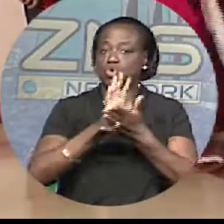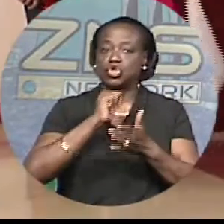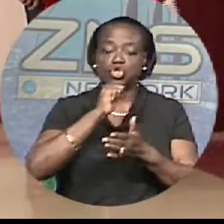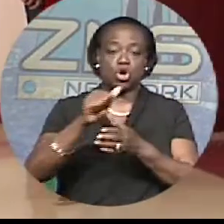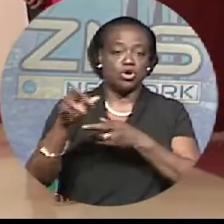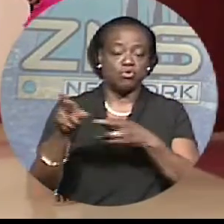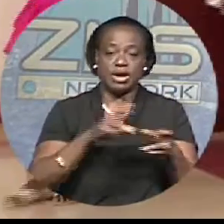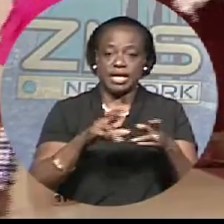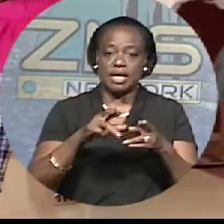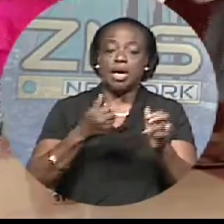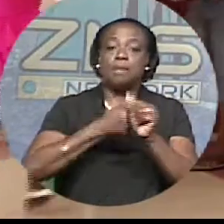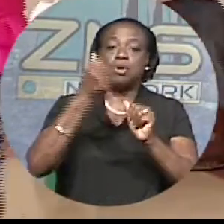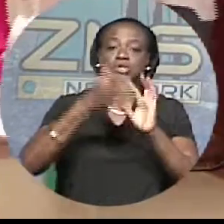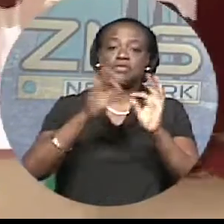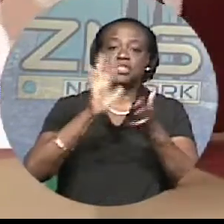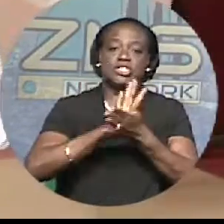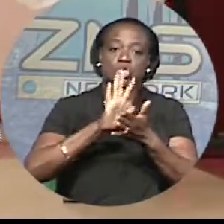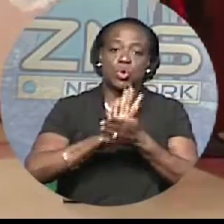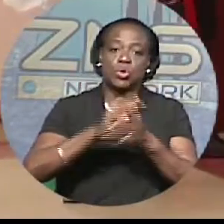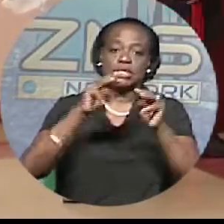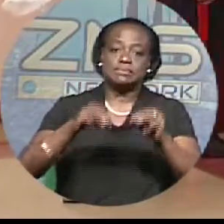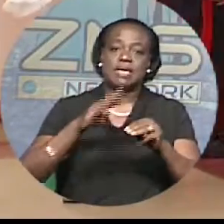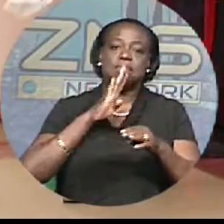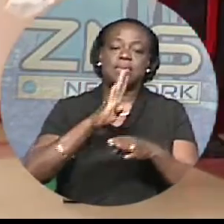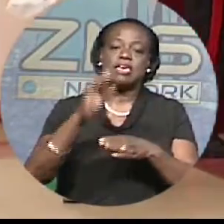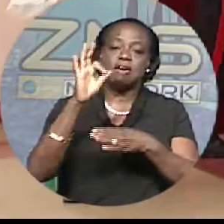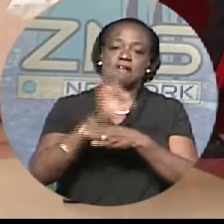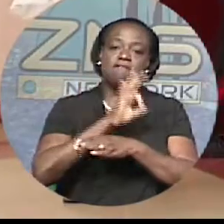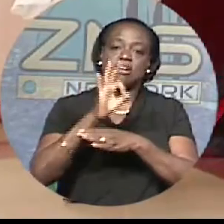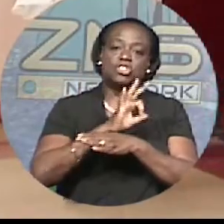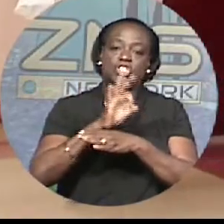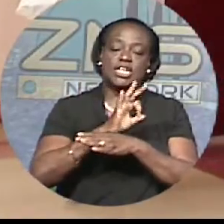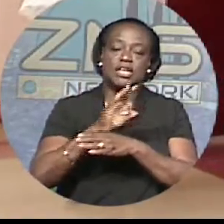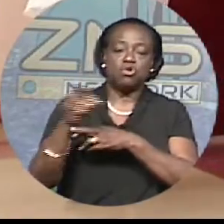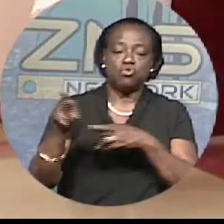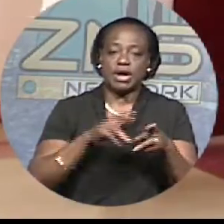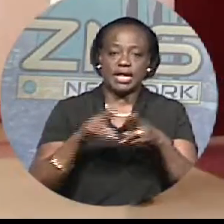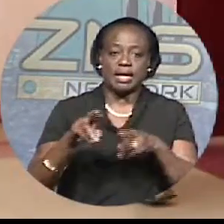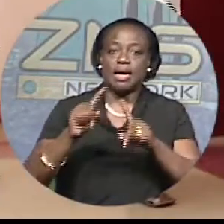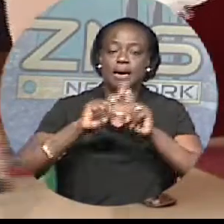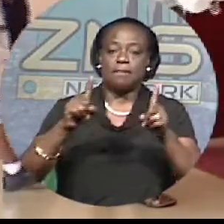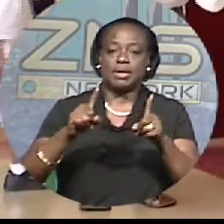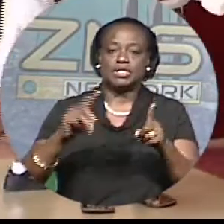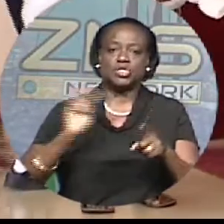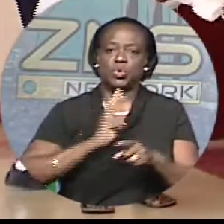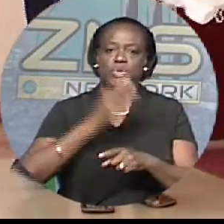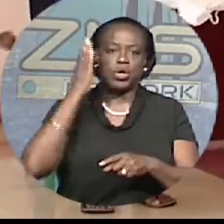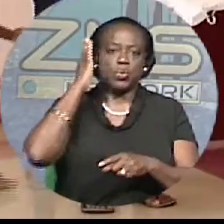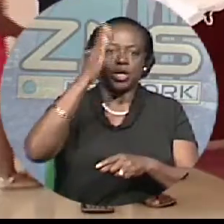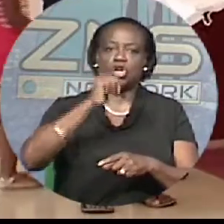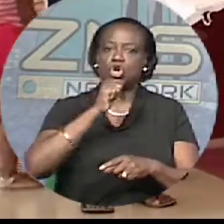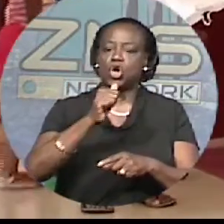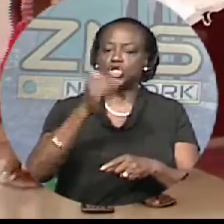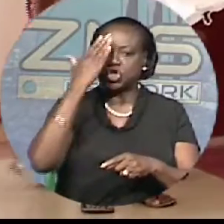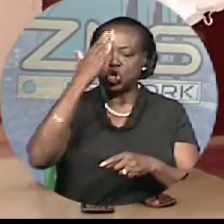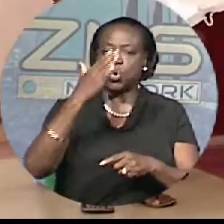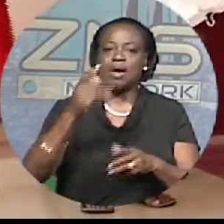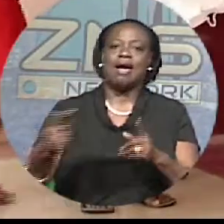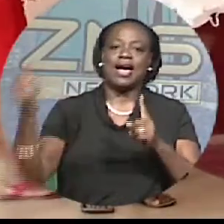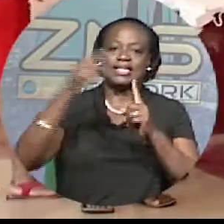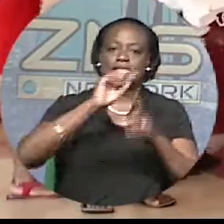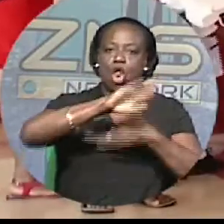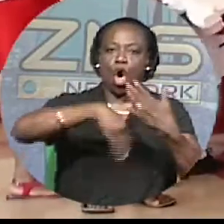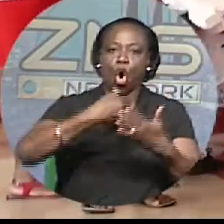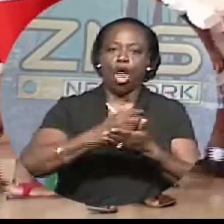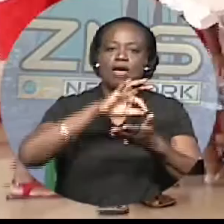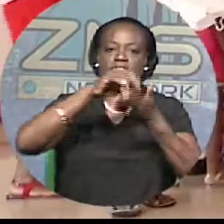of the schools may be functionally ready, but we won't be able to tell exactly until all of the students